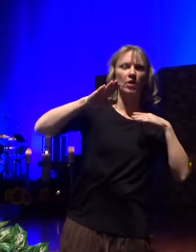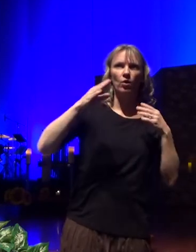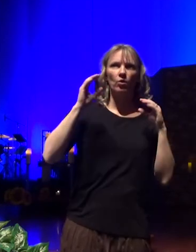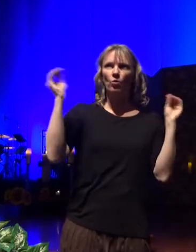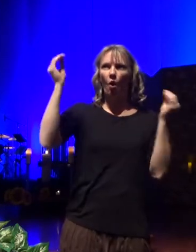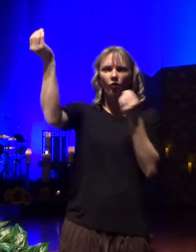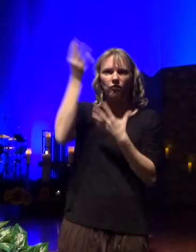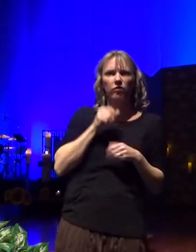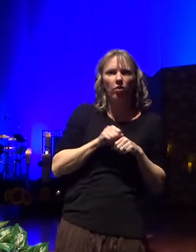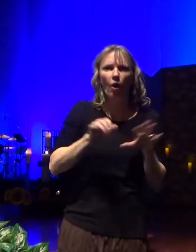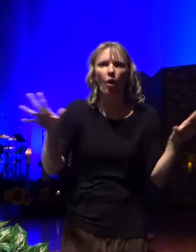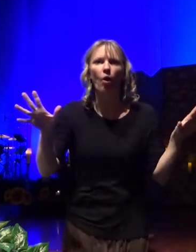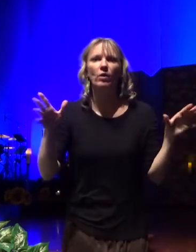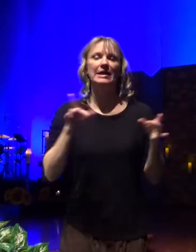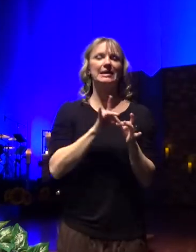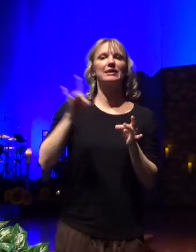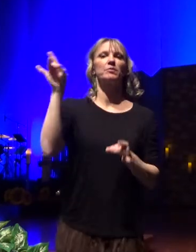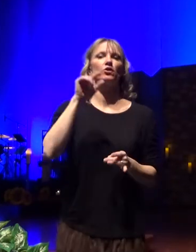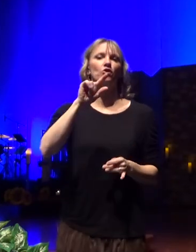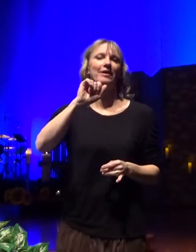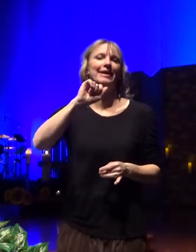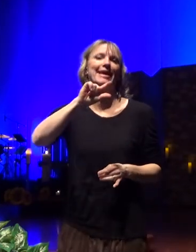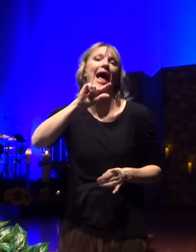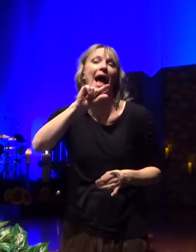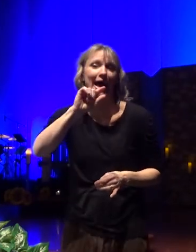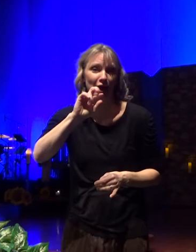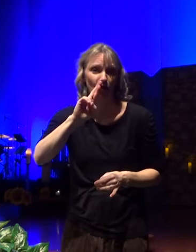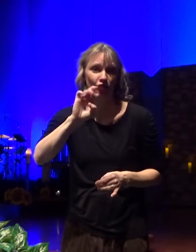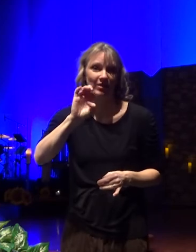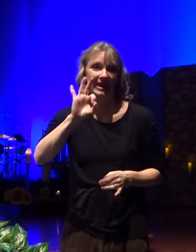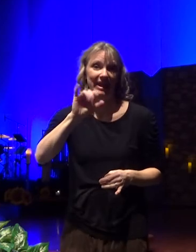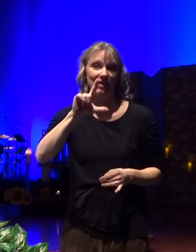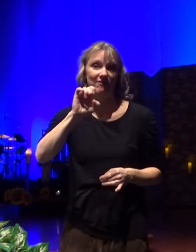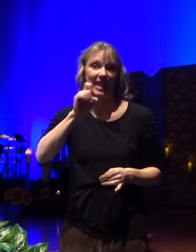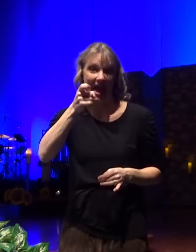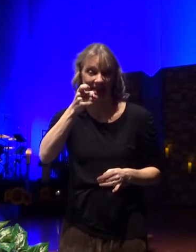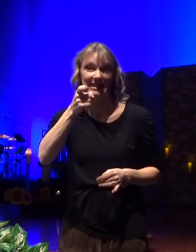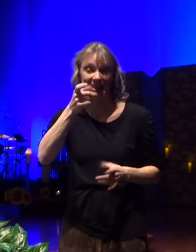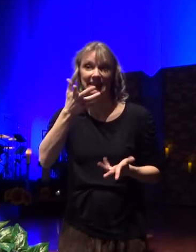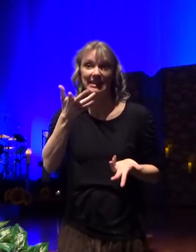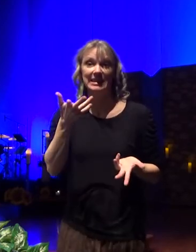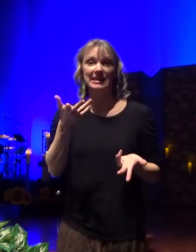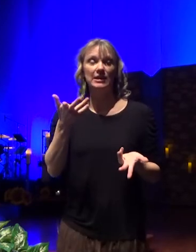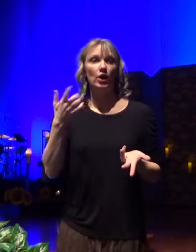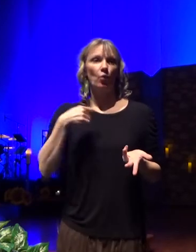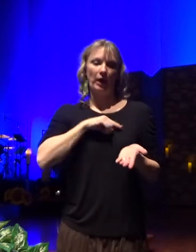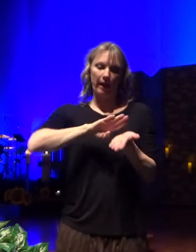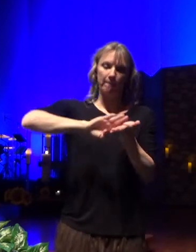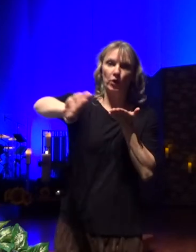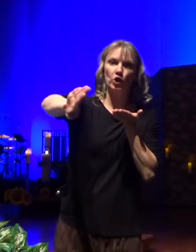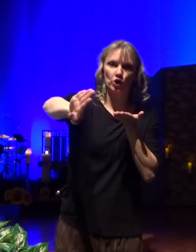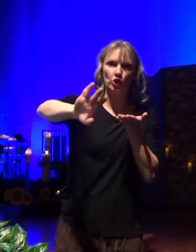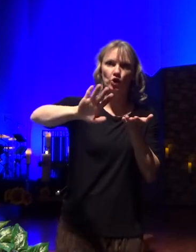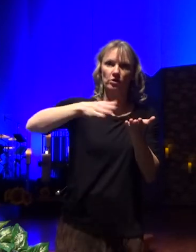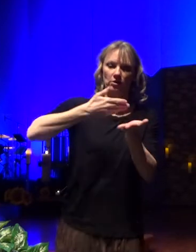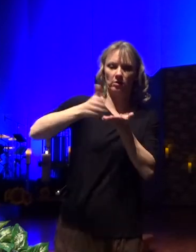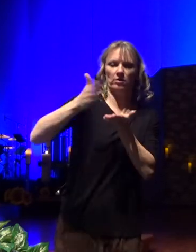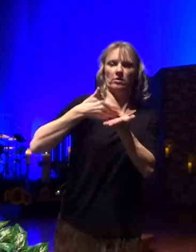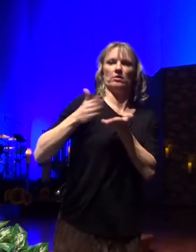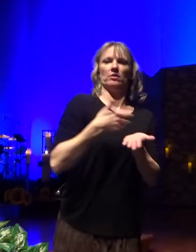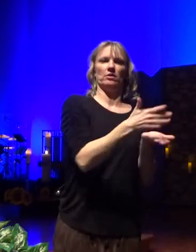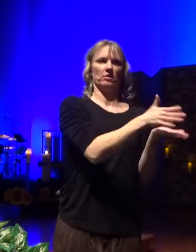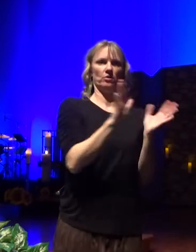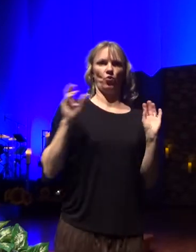out of the flow. It rejects it. I call it a spiritual gag reflex. I know that's not a pretty way to put it, but that's sometimes what it is. We push it